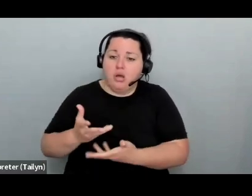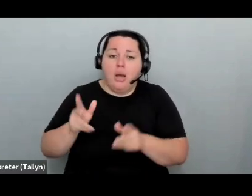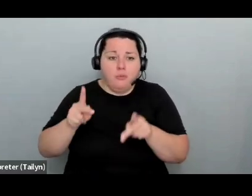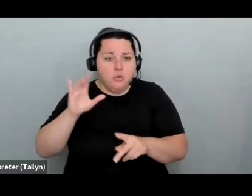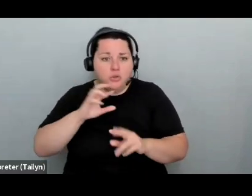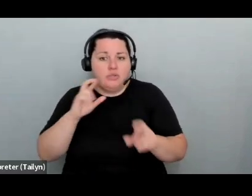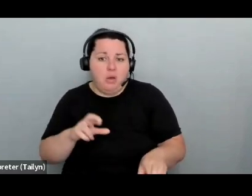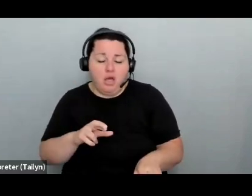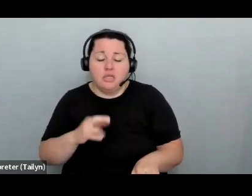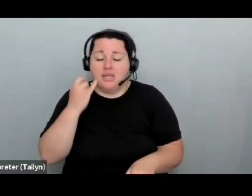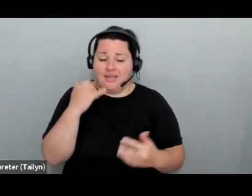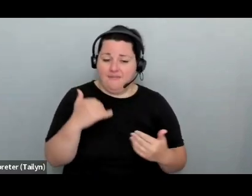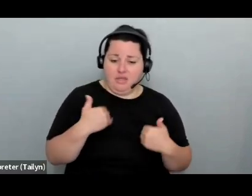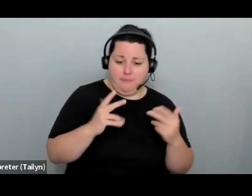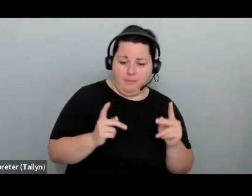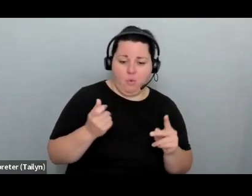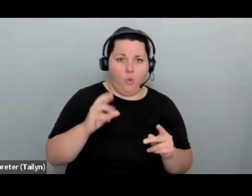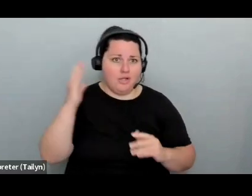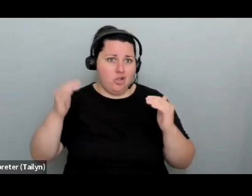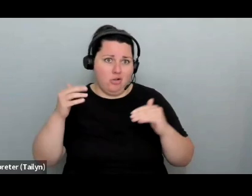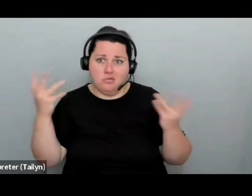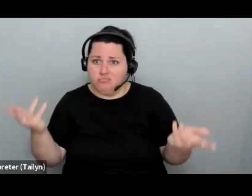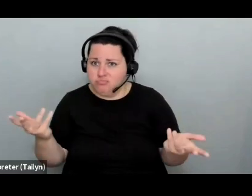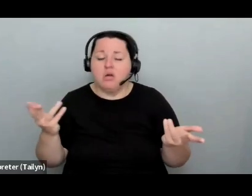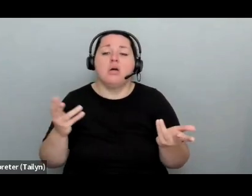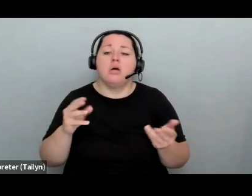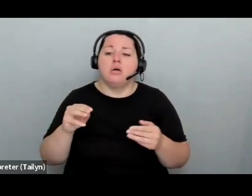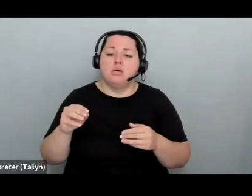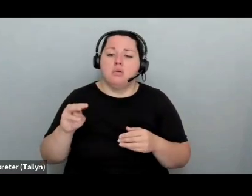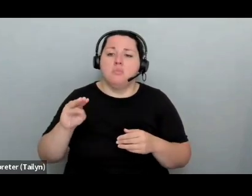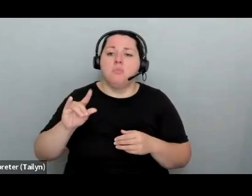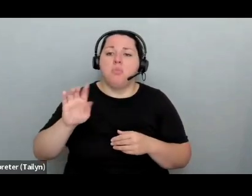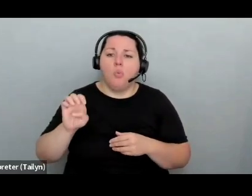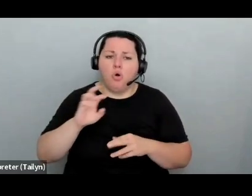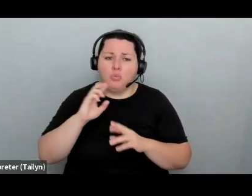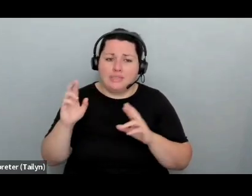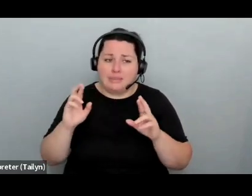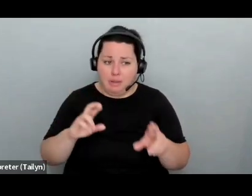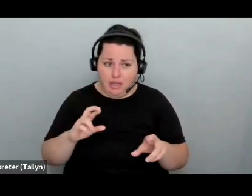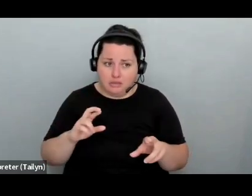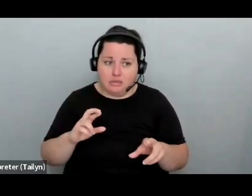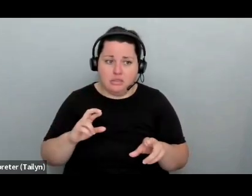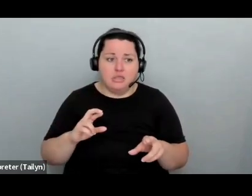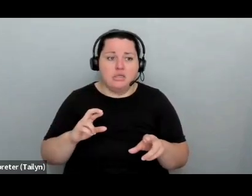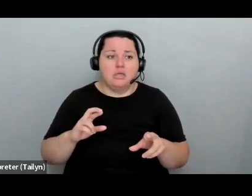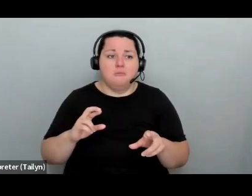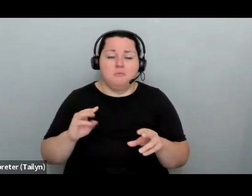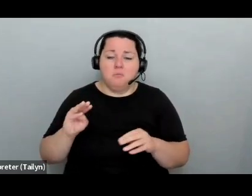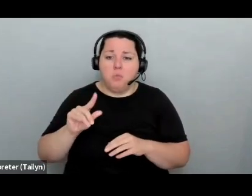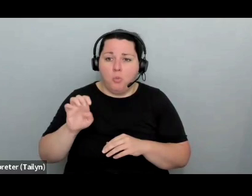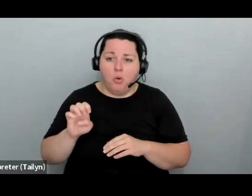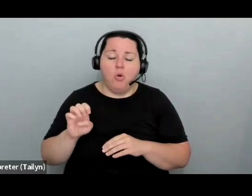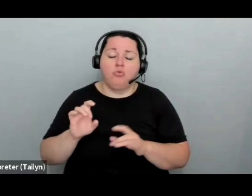we're talking about youth or whether we're talking about adults. Mobile response or mobile response and stabilization or mobile crisis